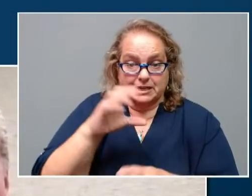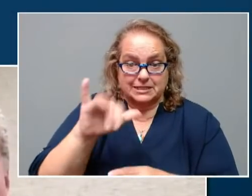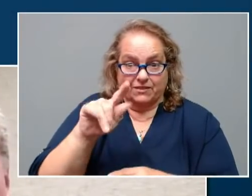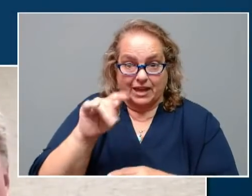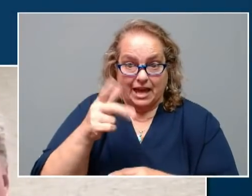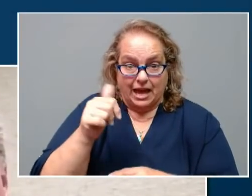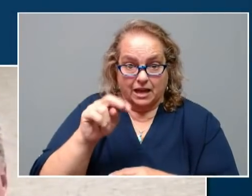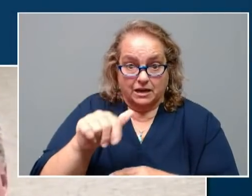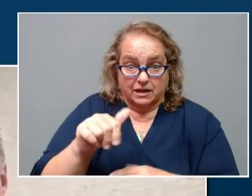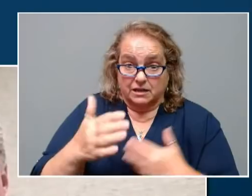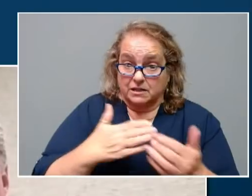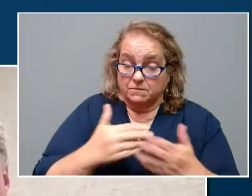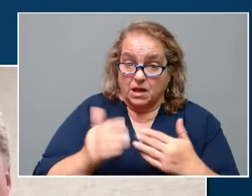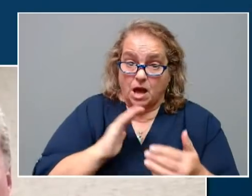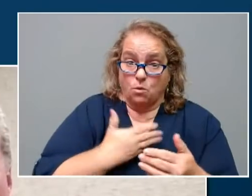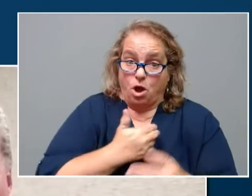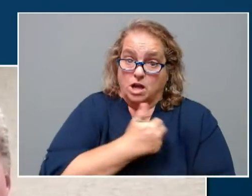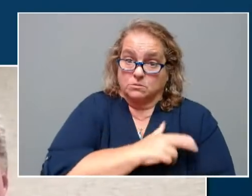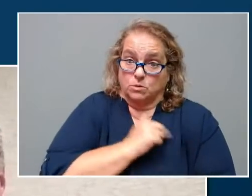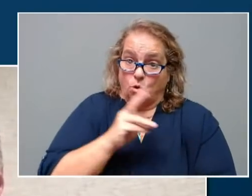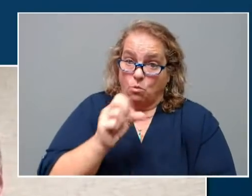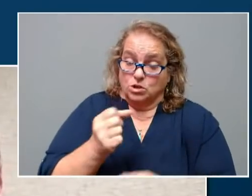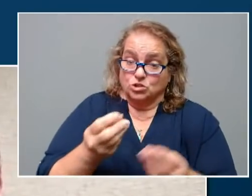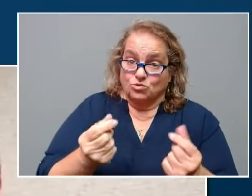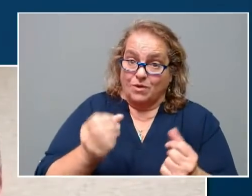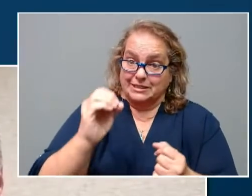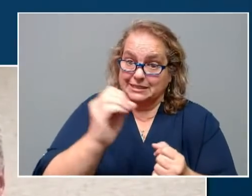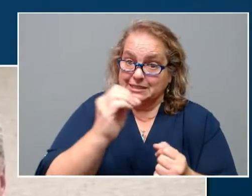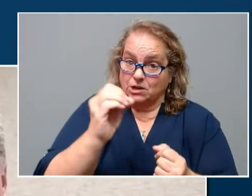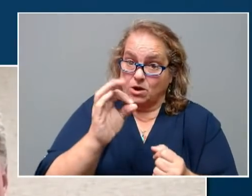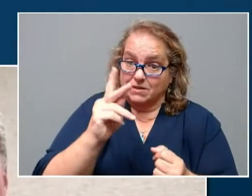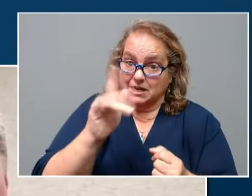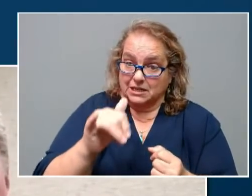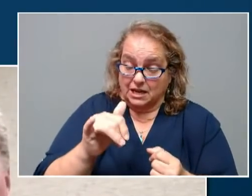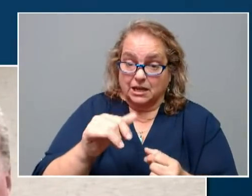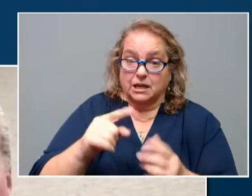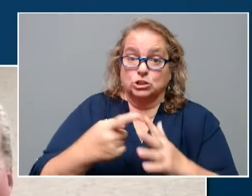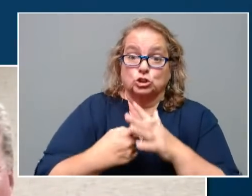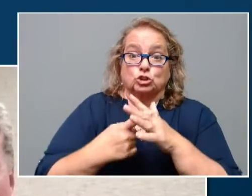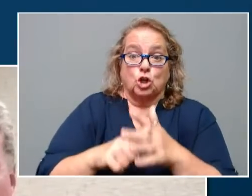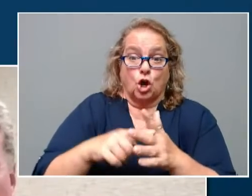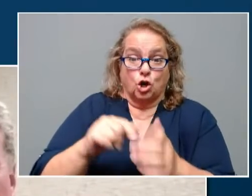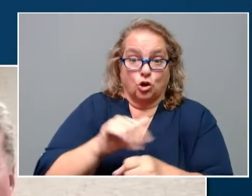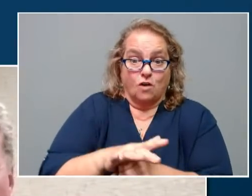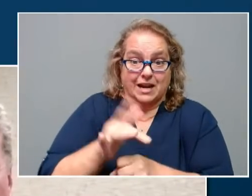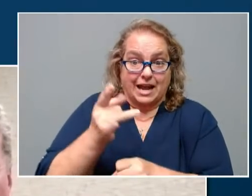zero in Kentucky for the onset of the pandemic 18 months ago, this week